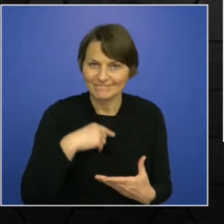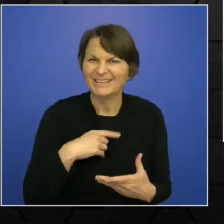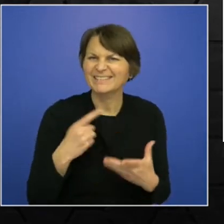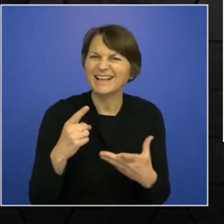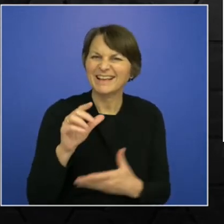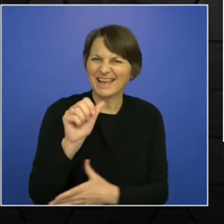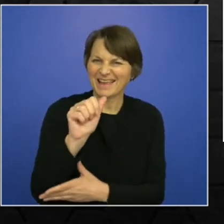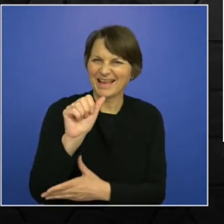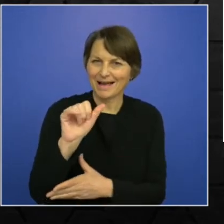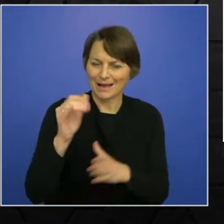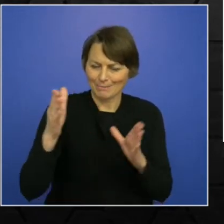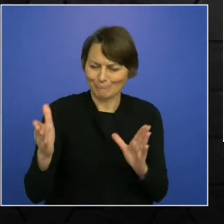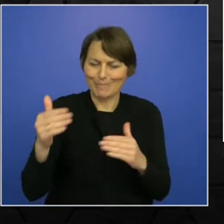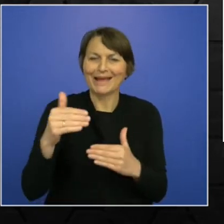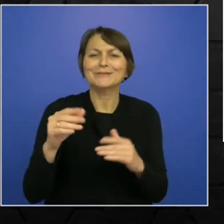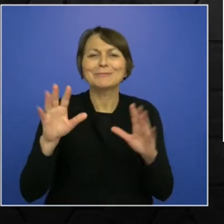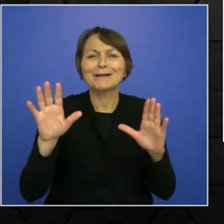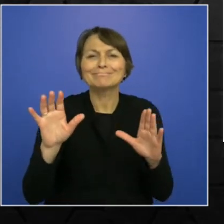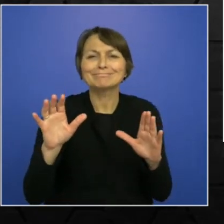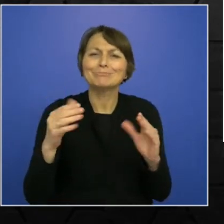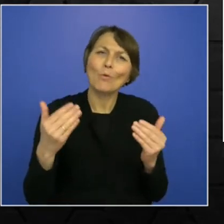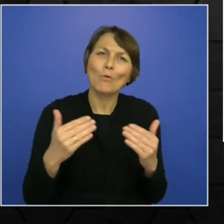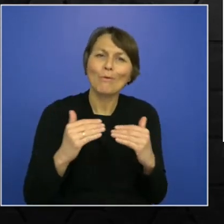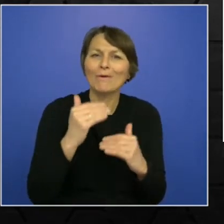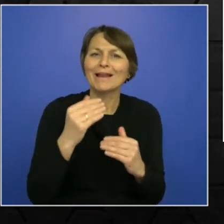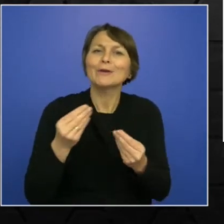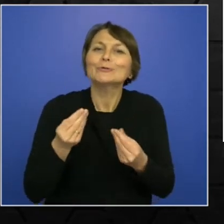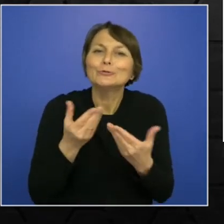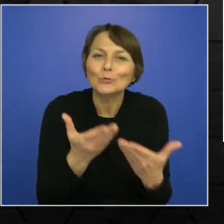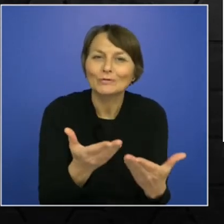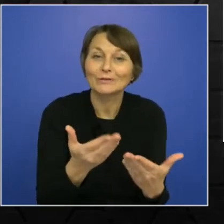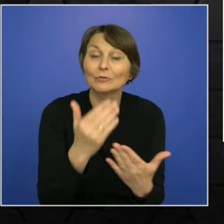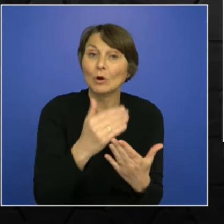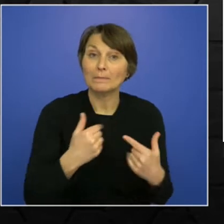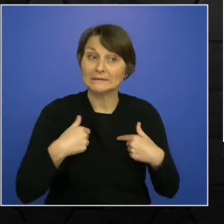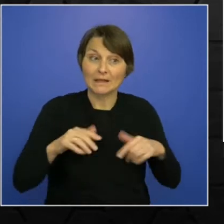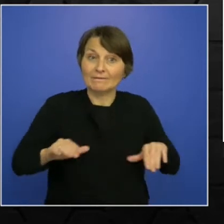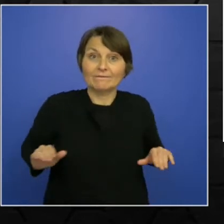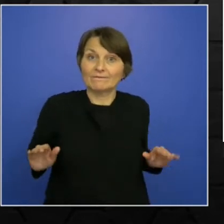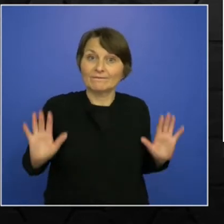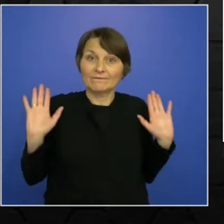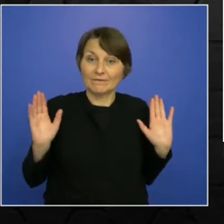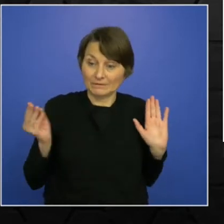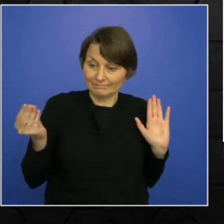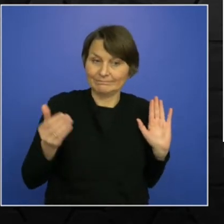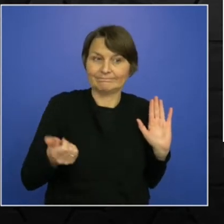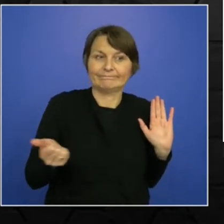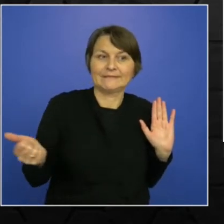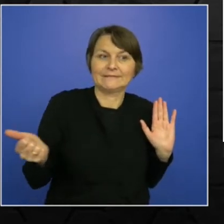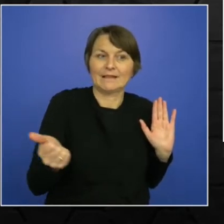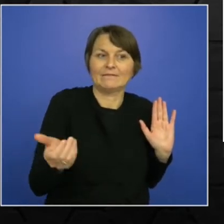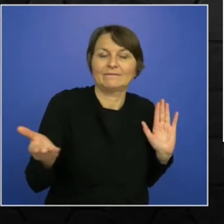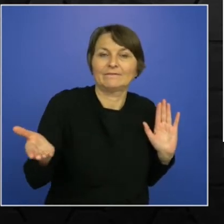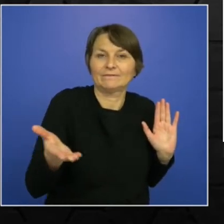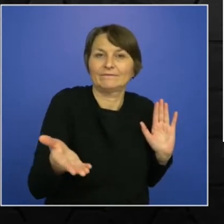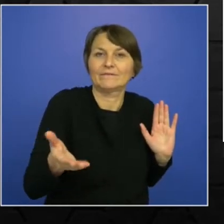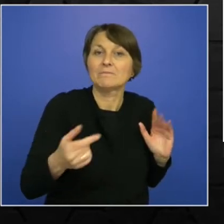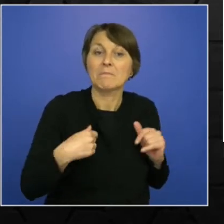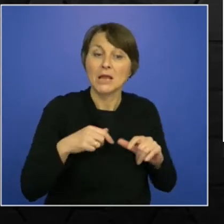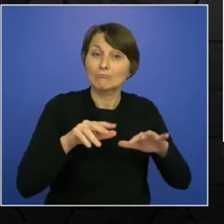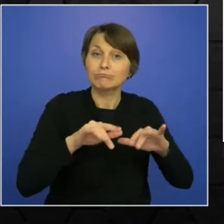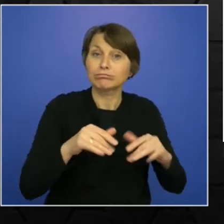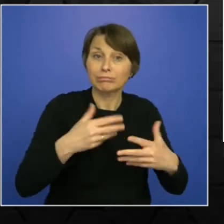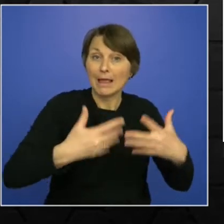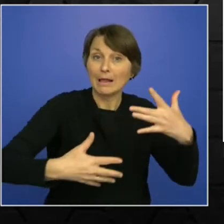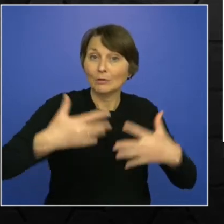as a program, so AI as a service, right? I'm not doing anything here. So I'm not writing any algorithms or using